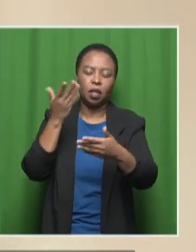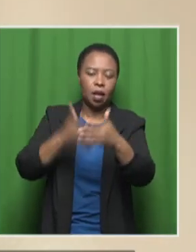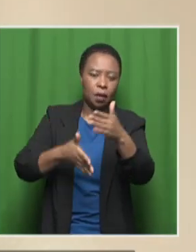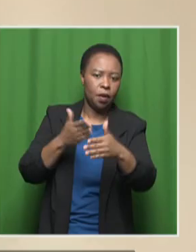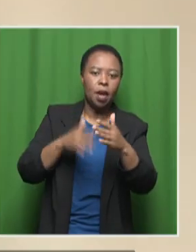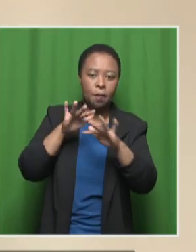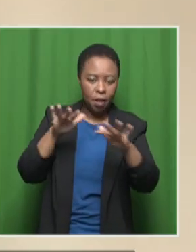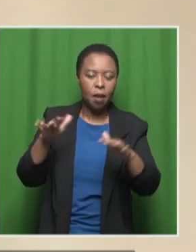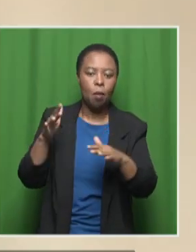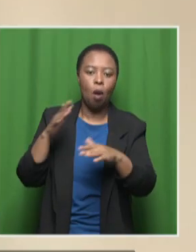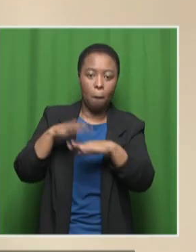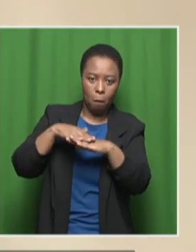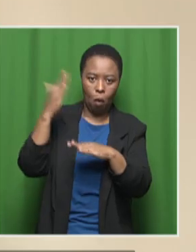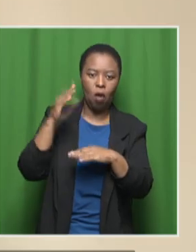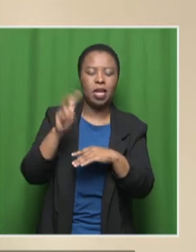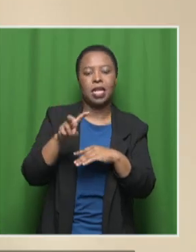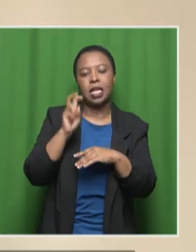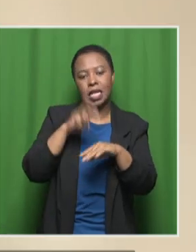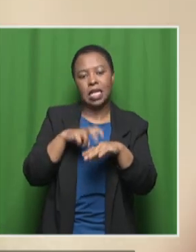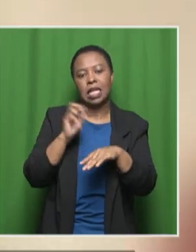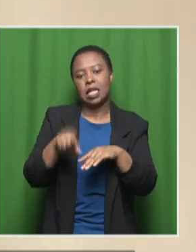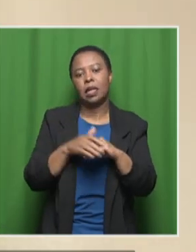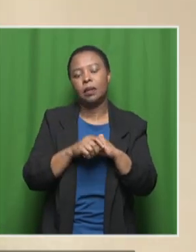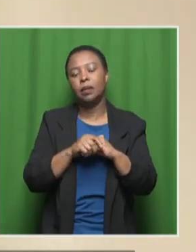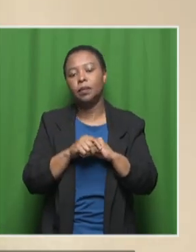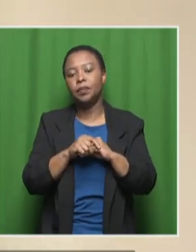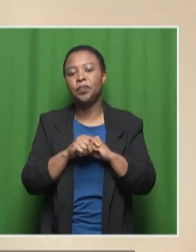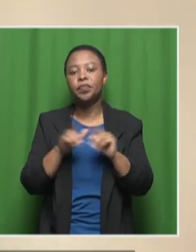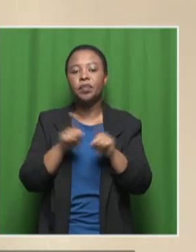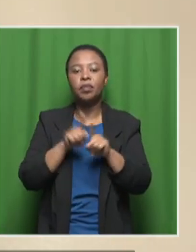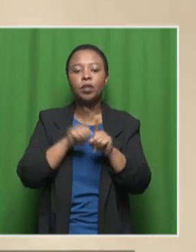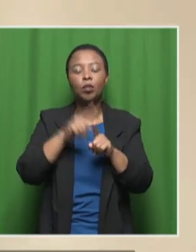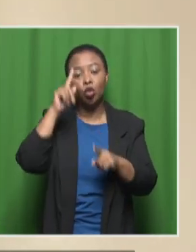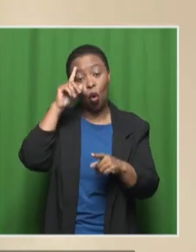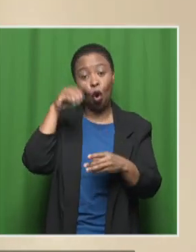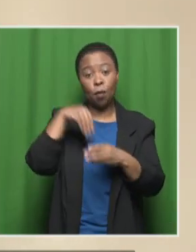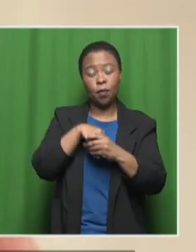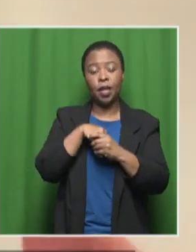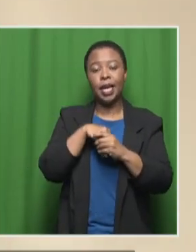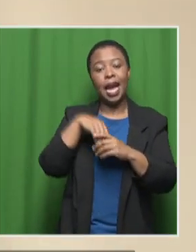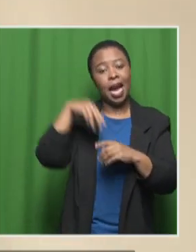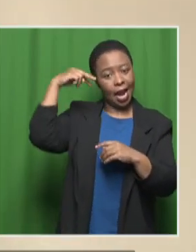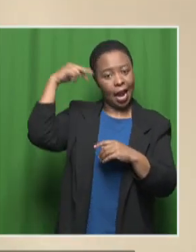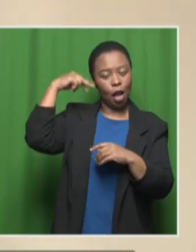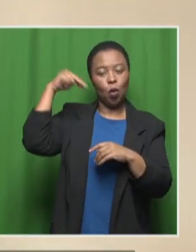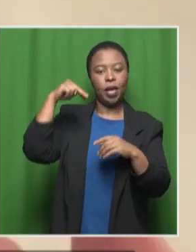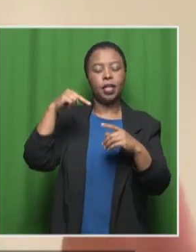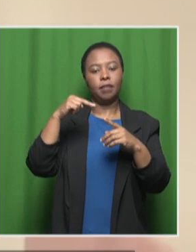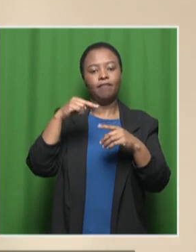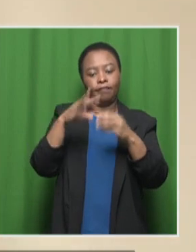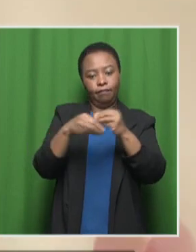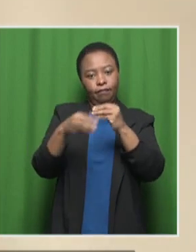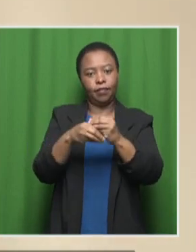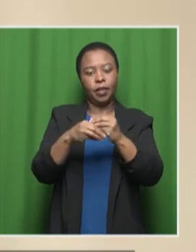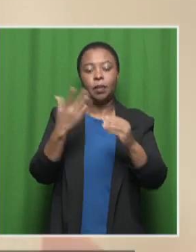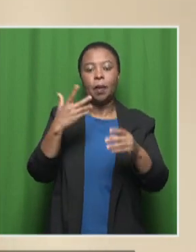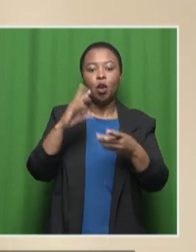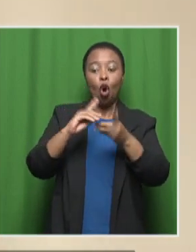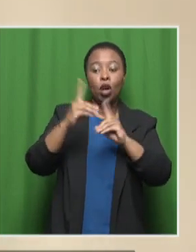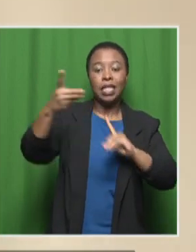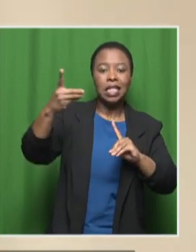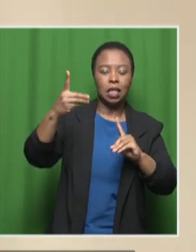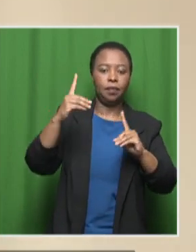this sort of concept people talk about of graduate attributes. So at the end of your degree or diploma or your